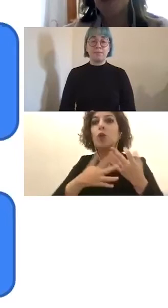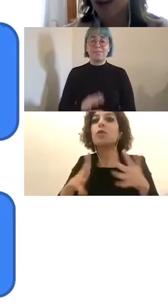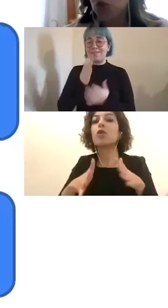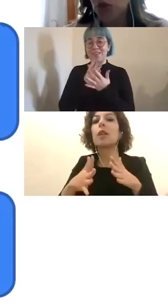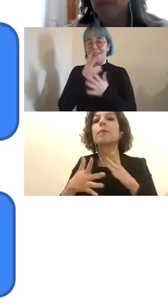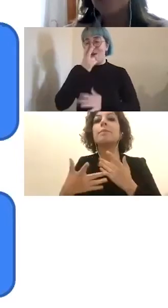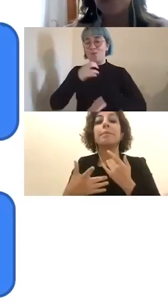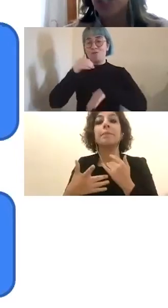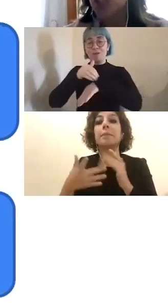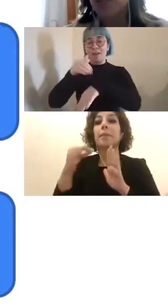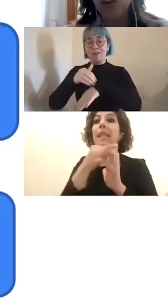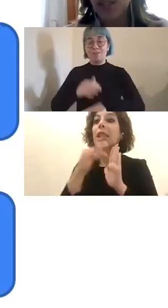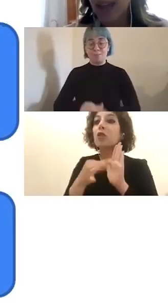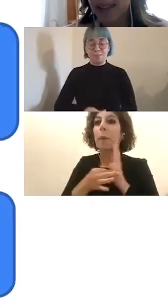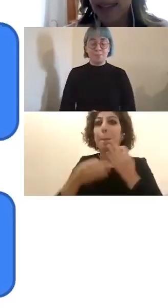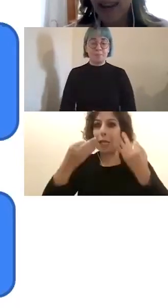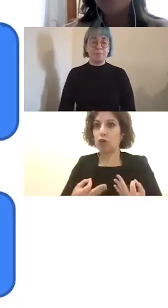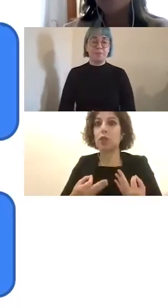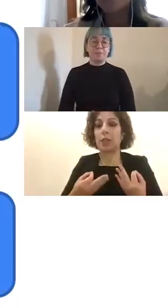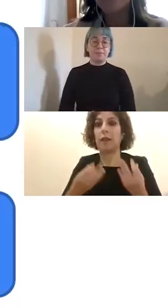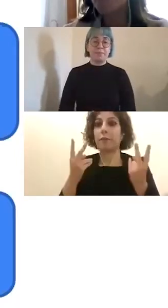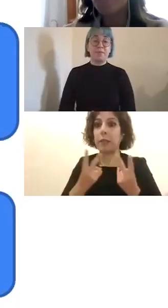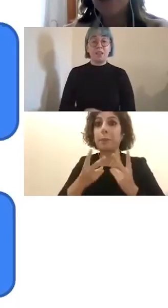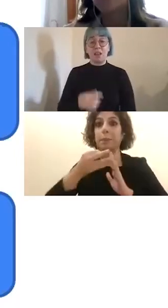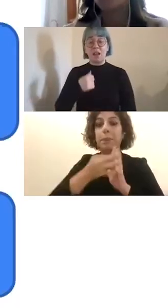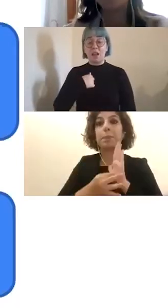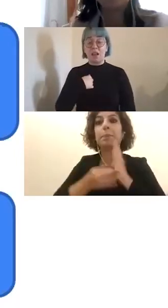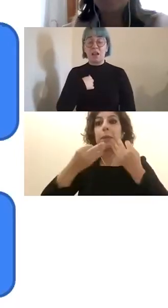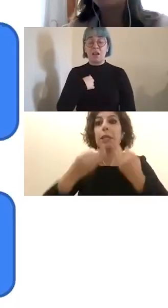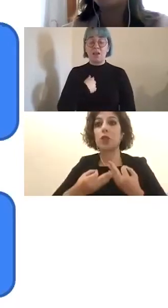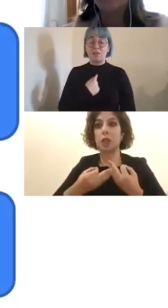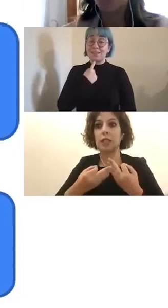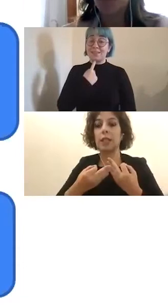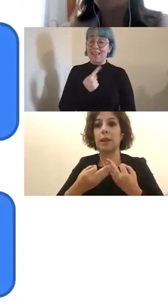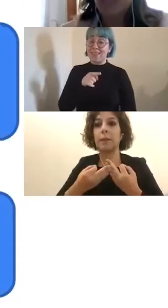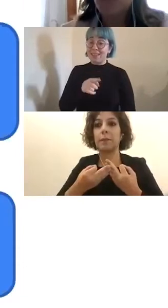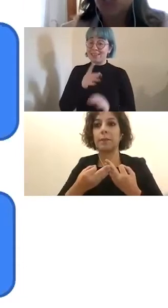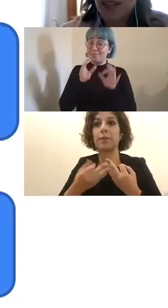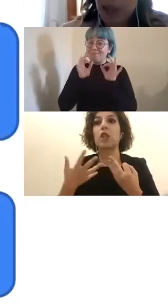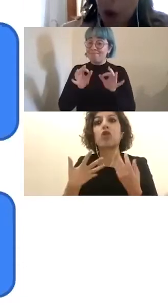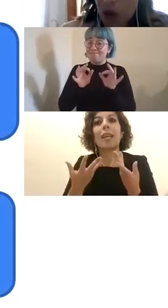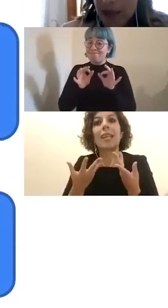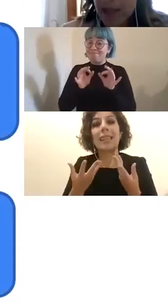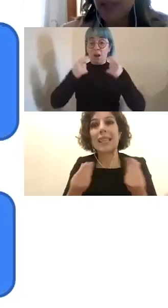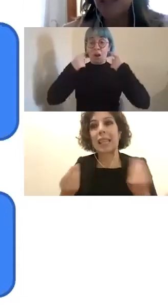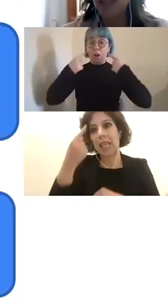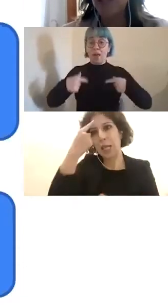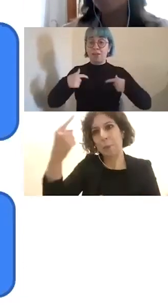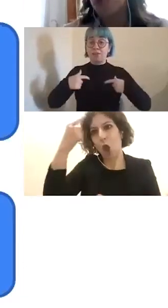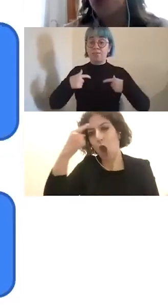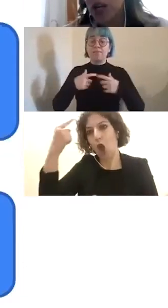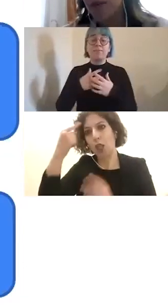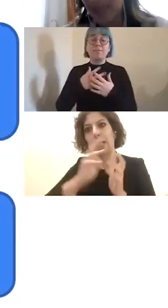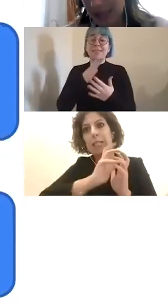crime. And I would say that that particular legislation was